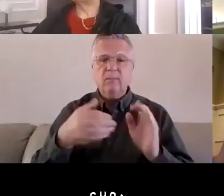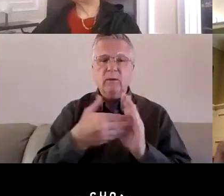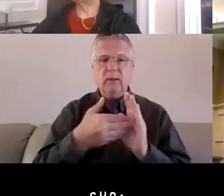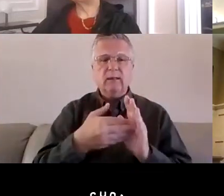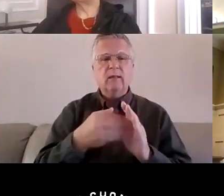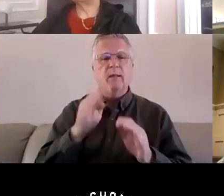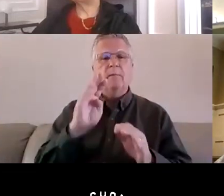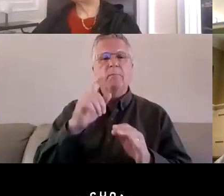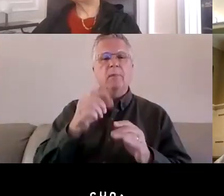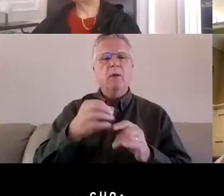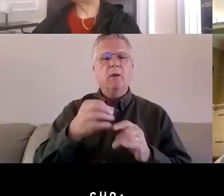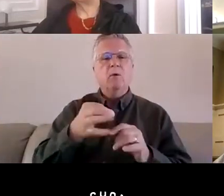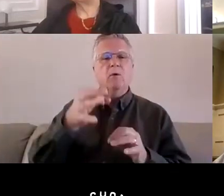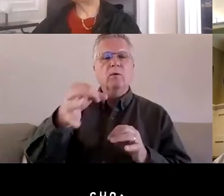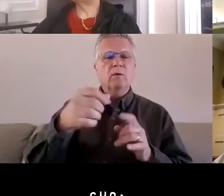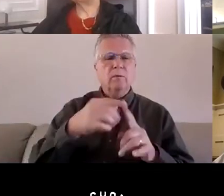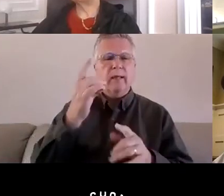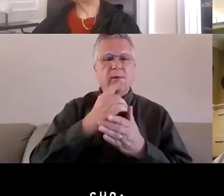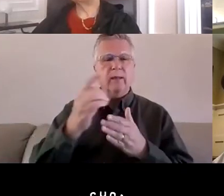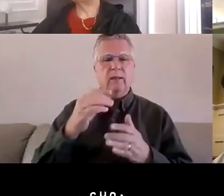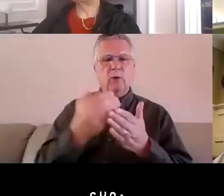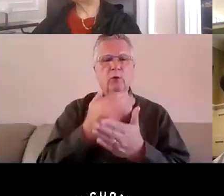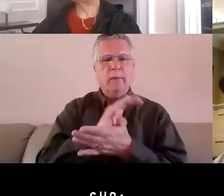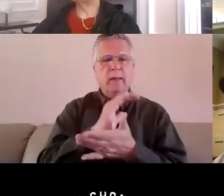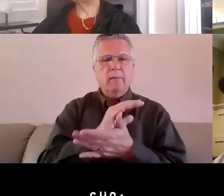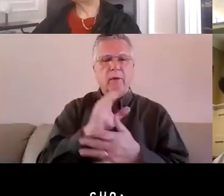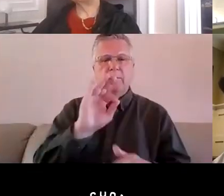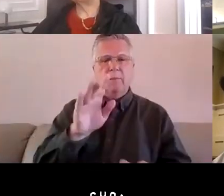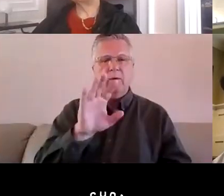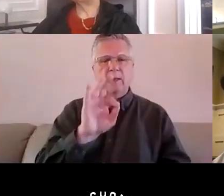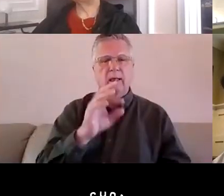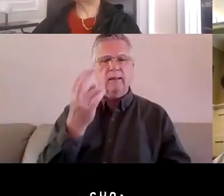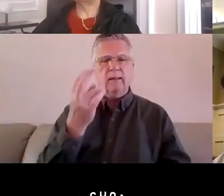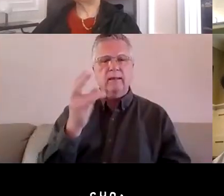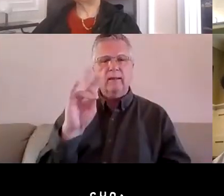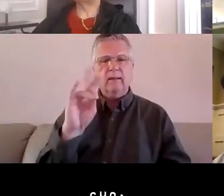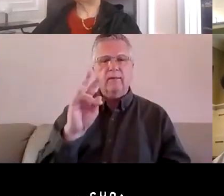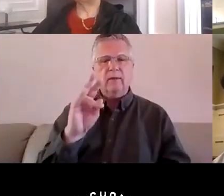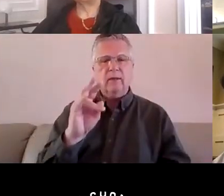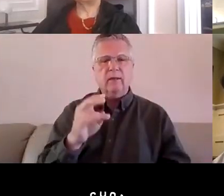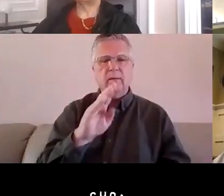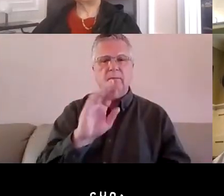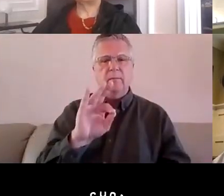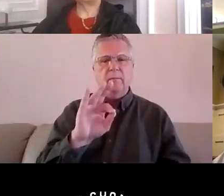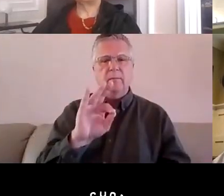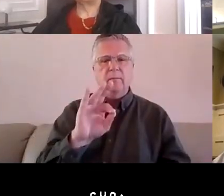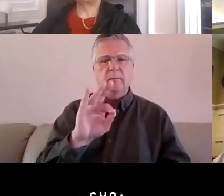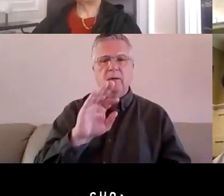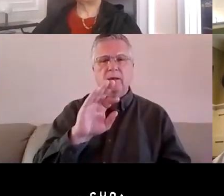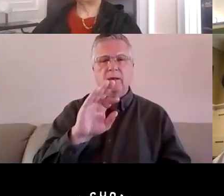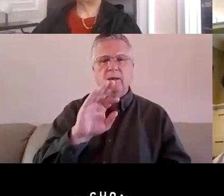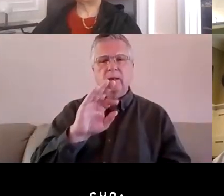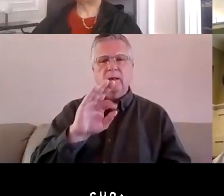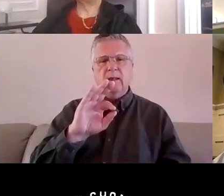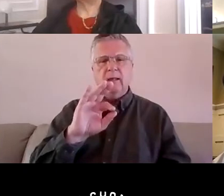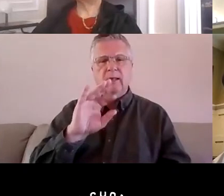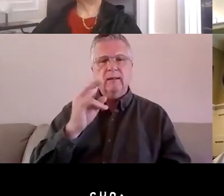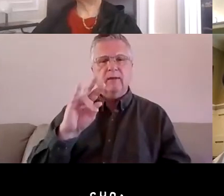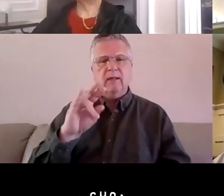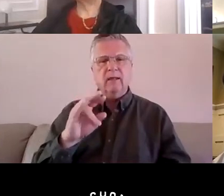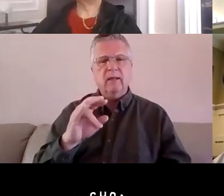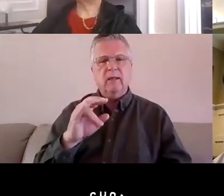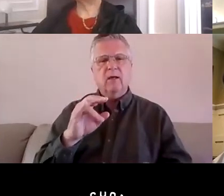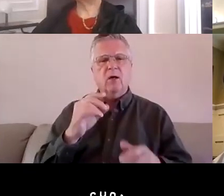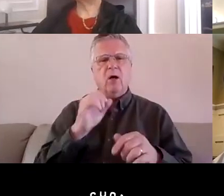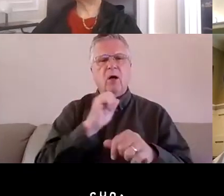8 weeks. New papers, Bill 917. Bill 917. Resolution authorizing the URA to acquire all